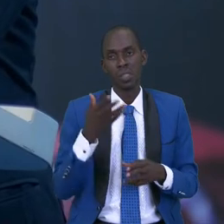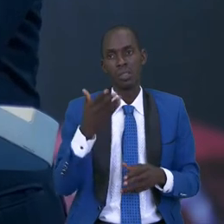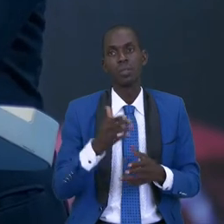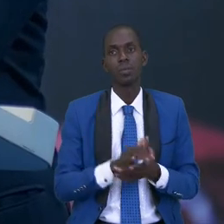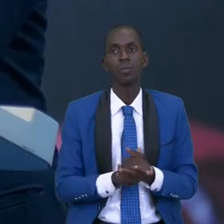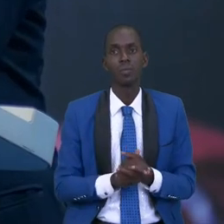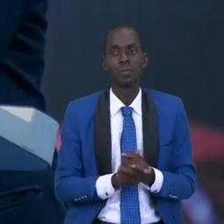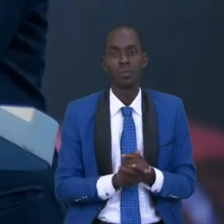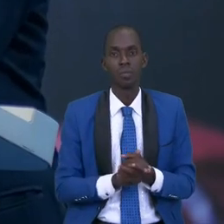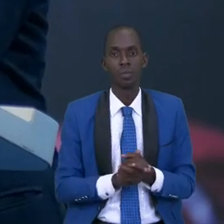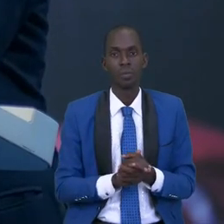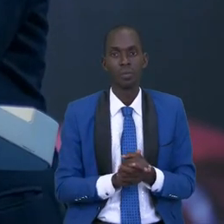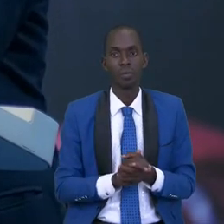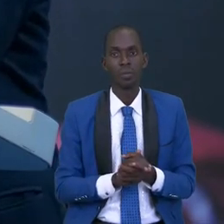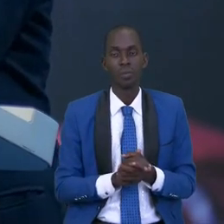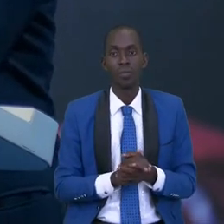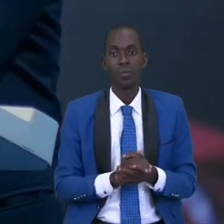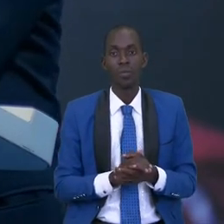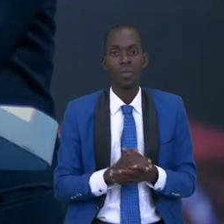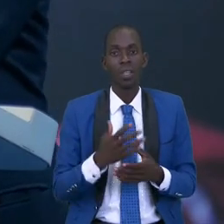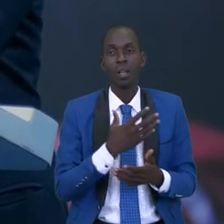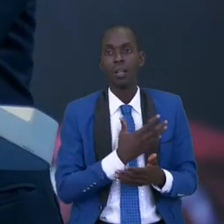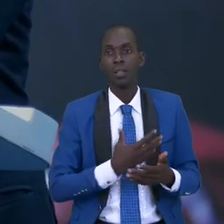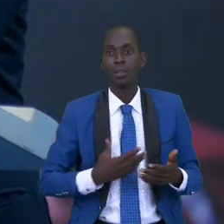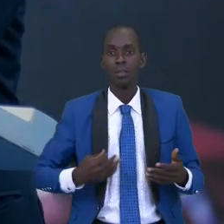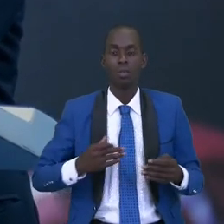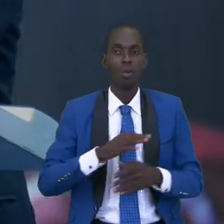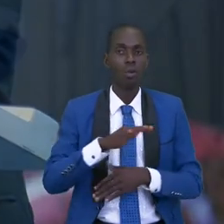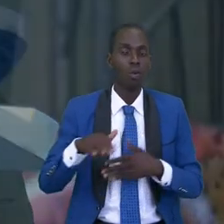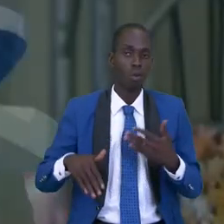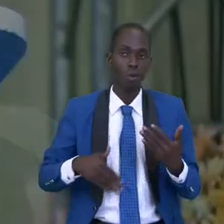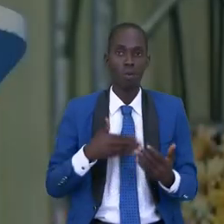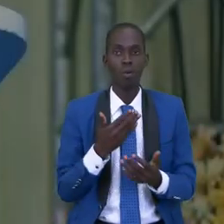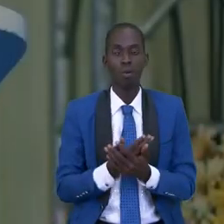All special converts that have given their lives to Christ